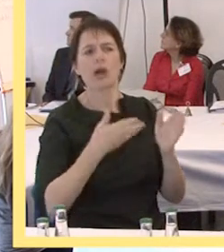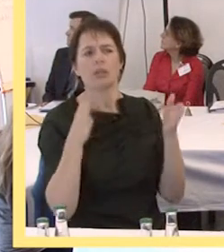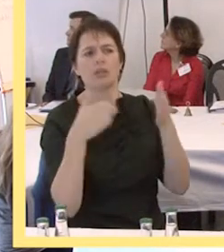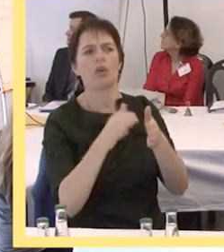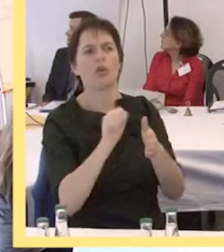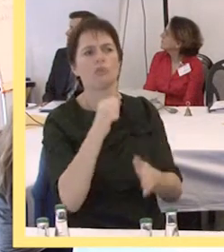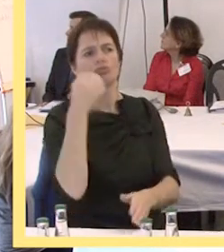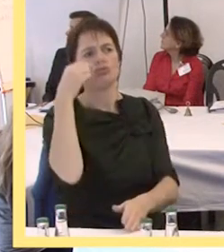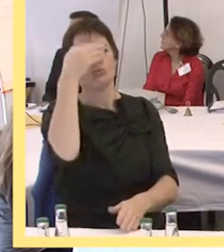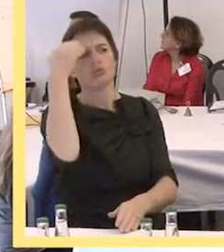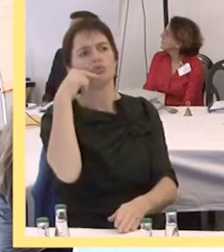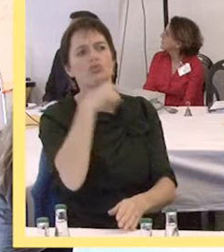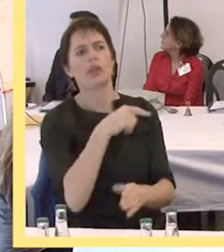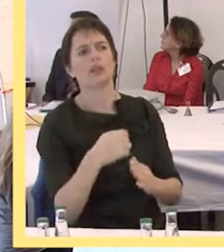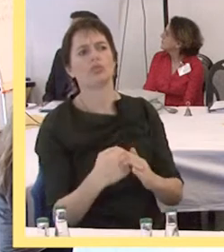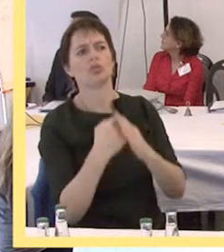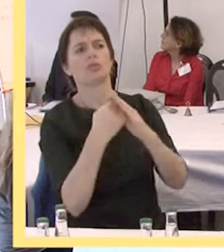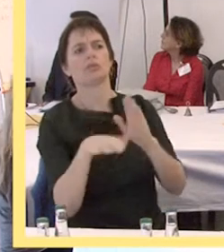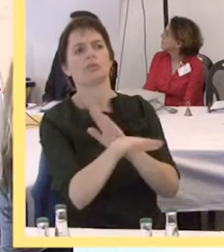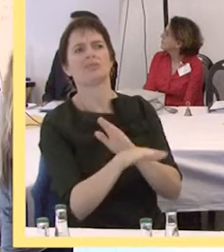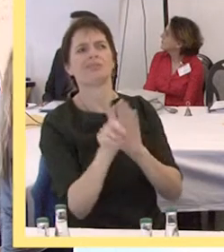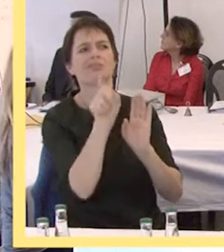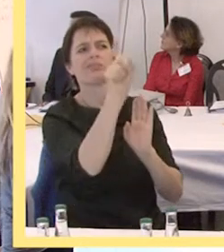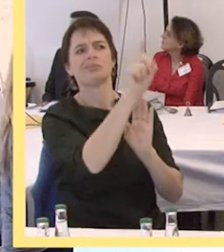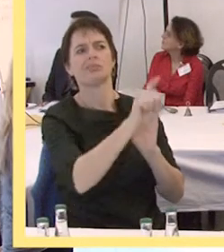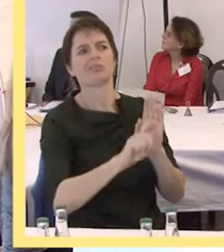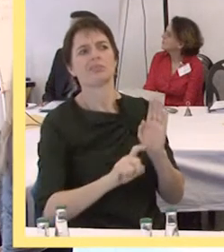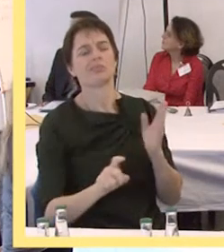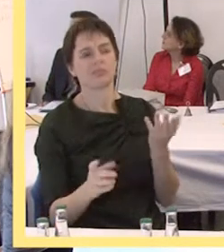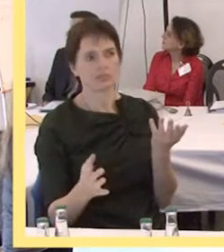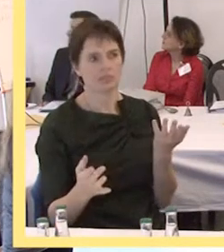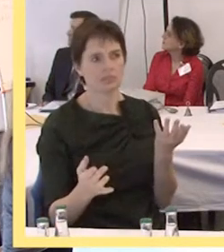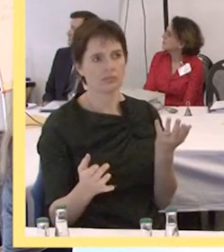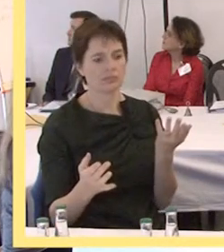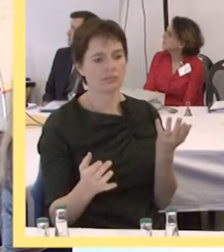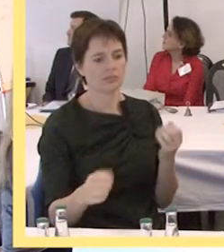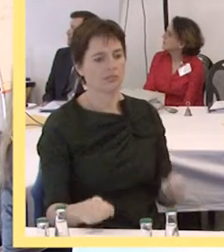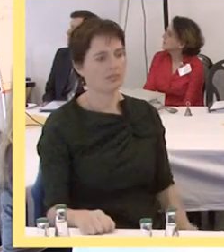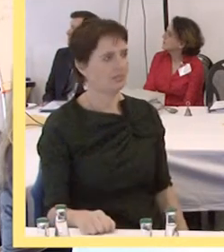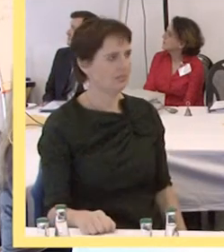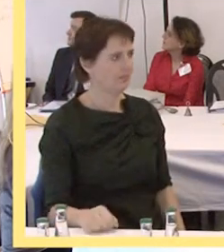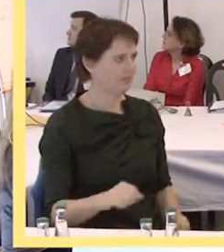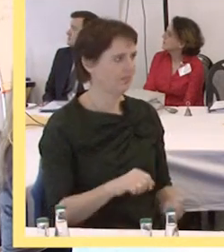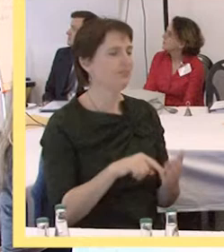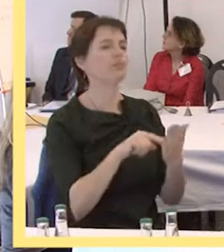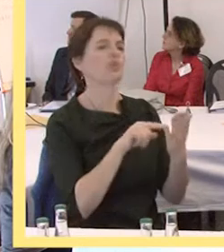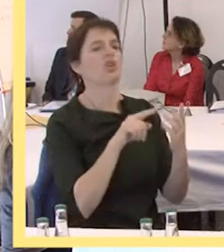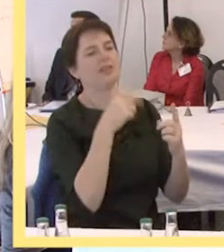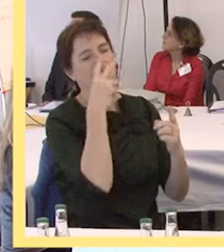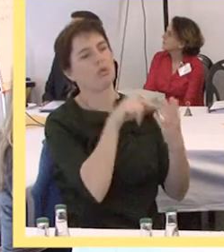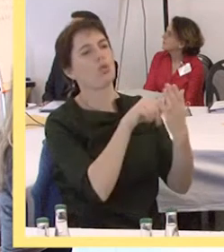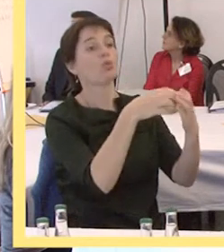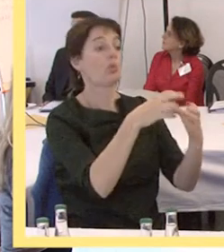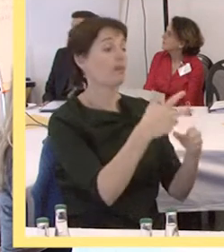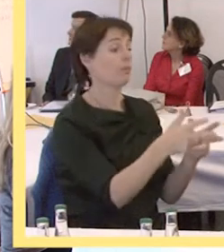psychosocial support area, and on target groups. So we have children and young